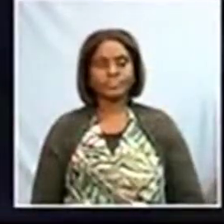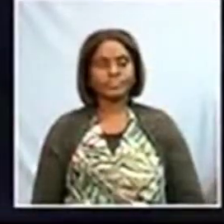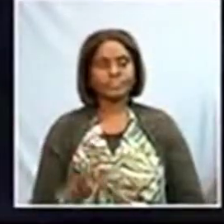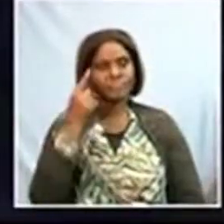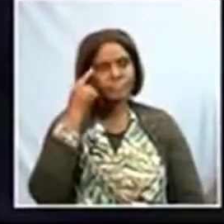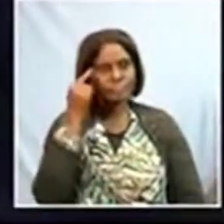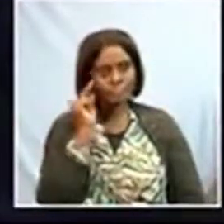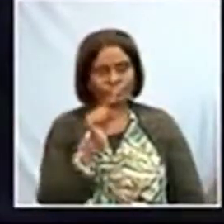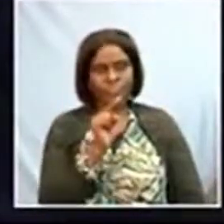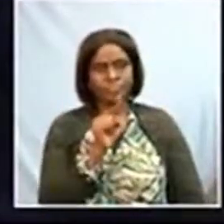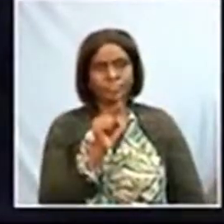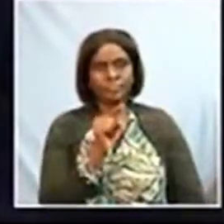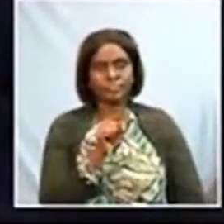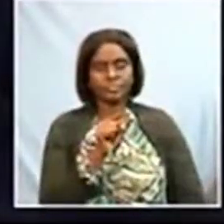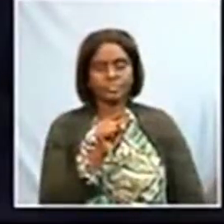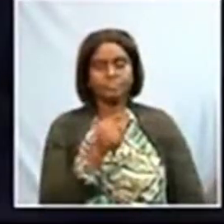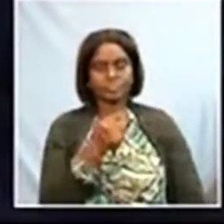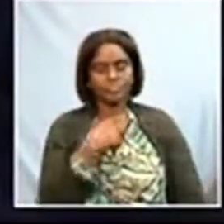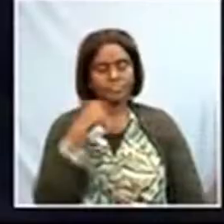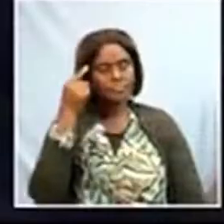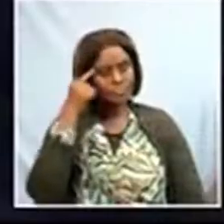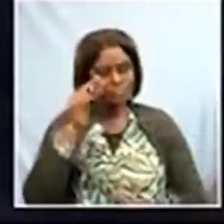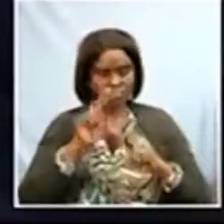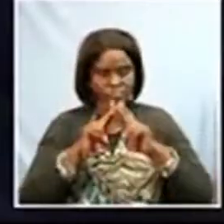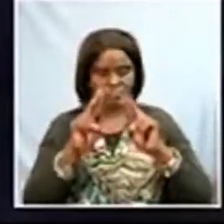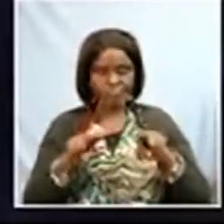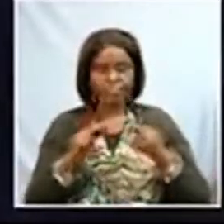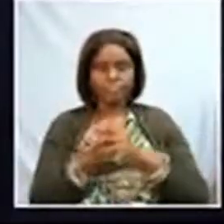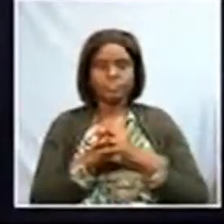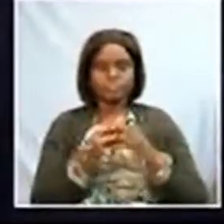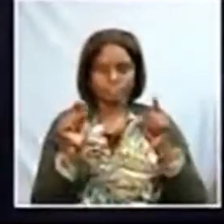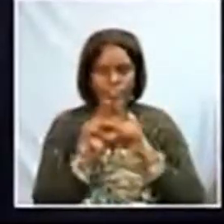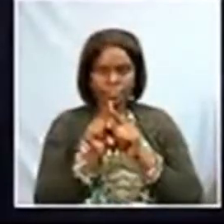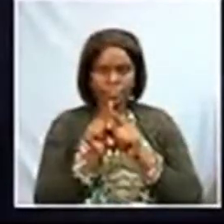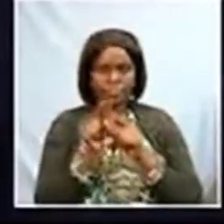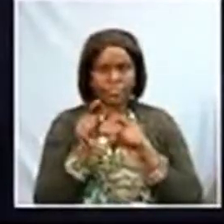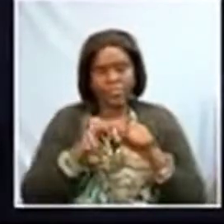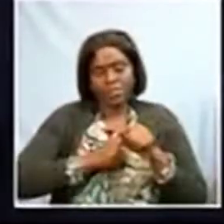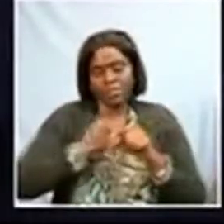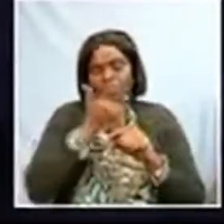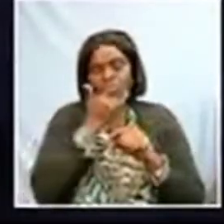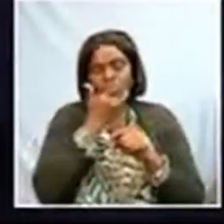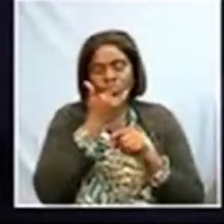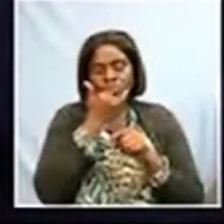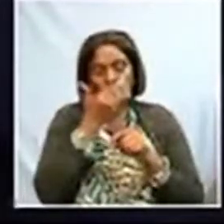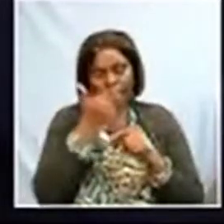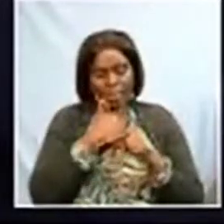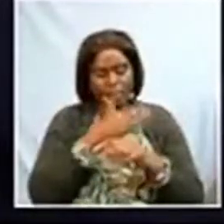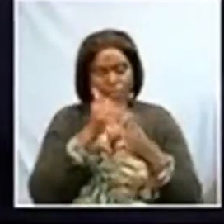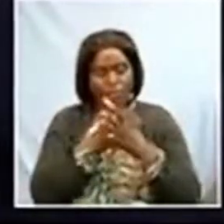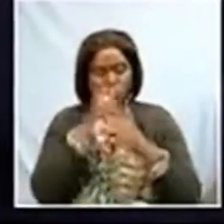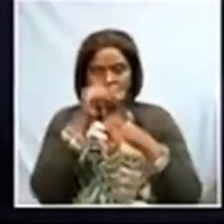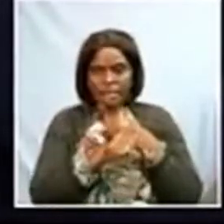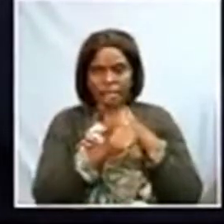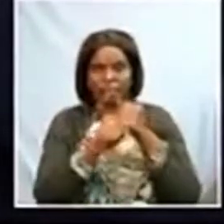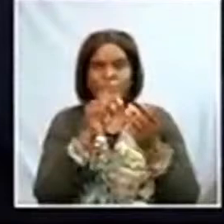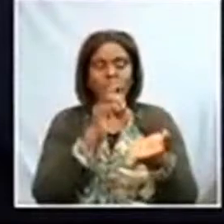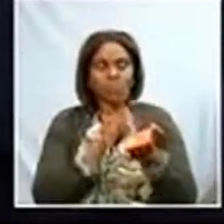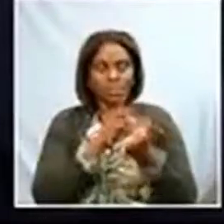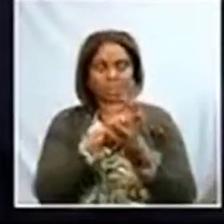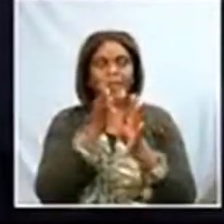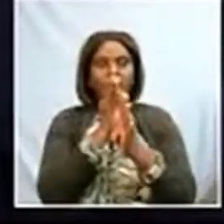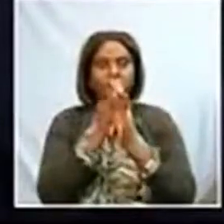one, I think, Chair, it's an error from our part. It was supposed to have all those details that the doctor is referring